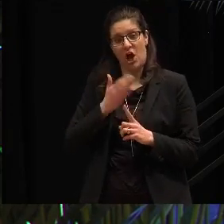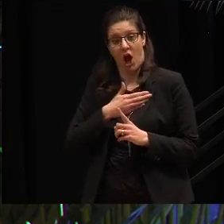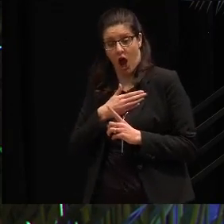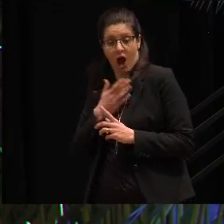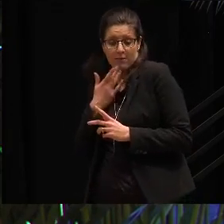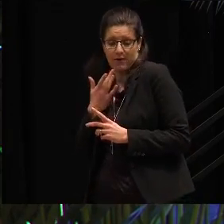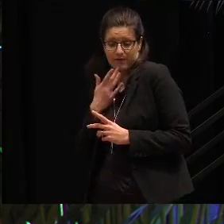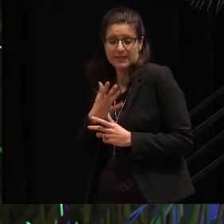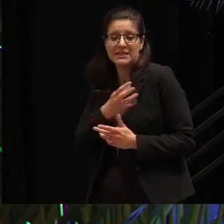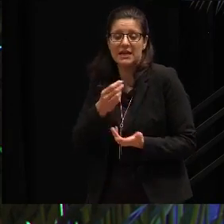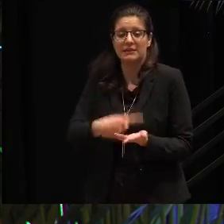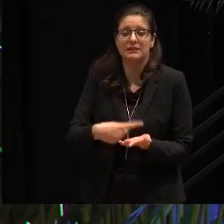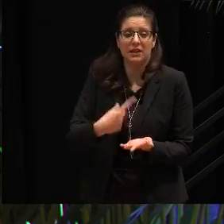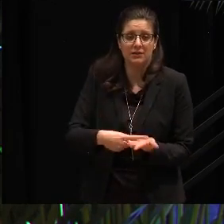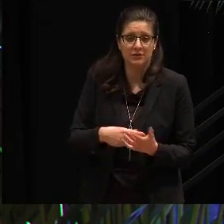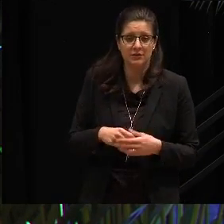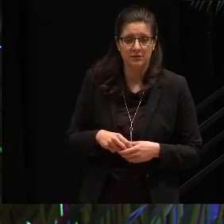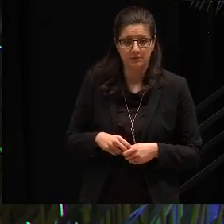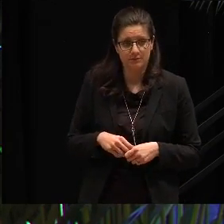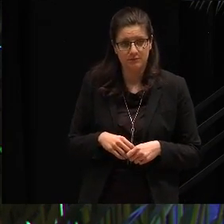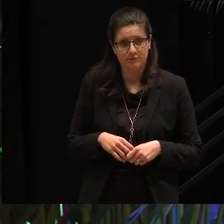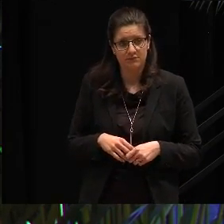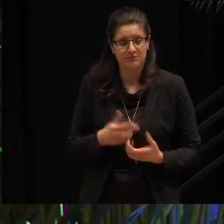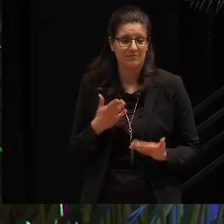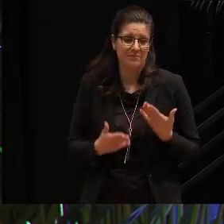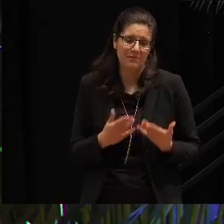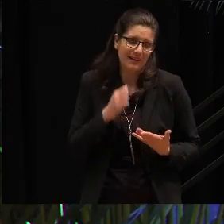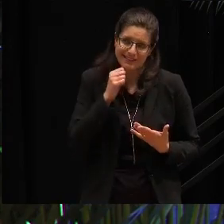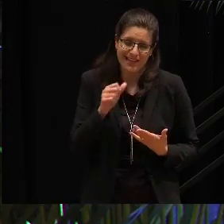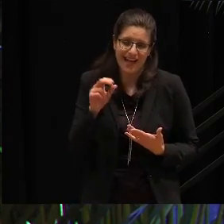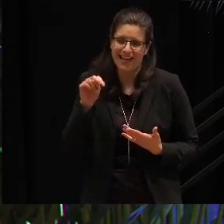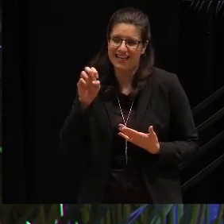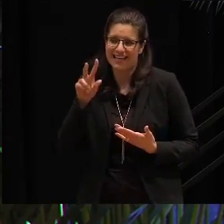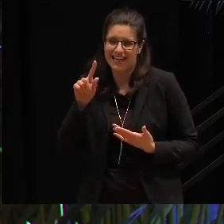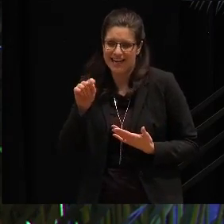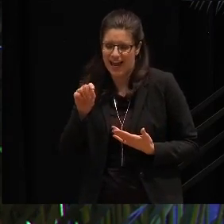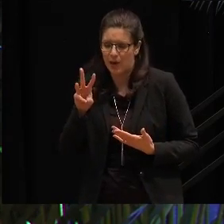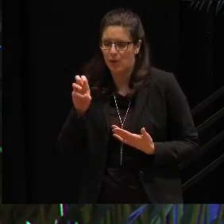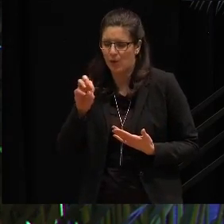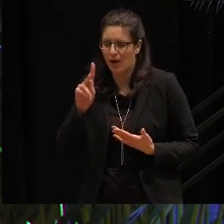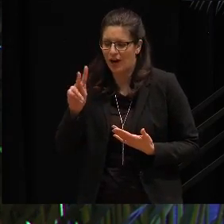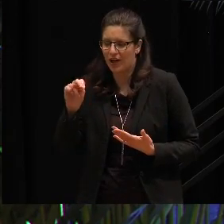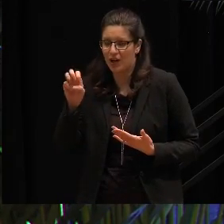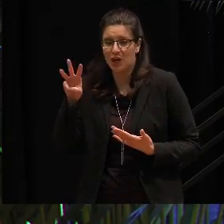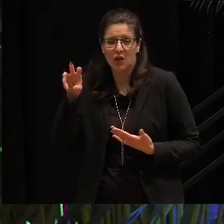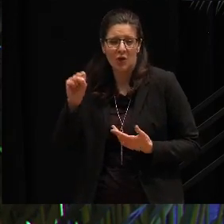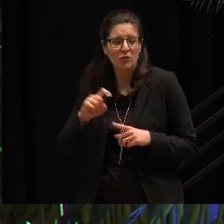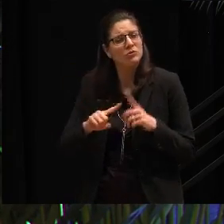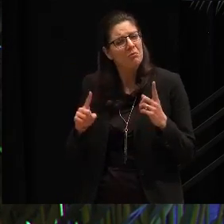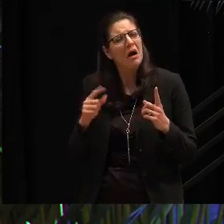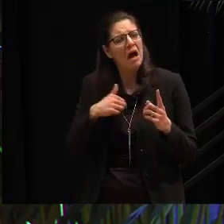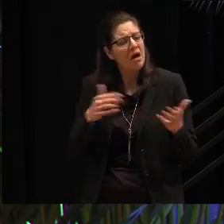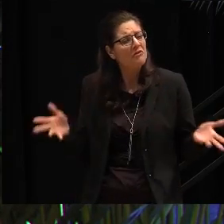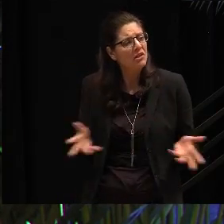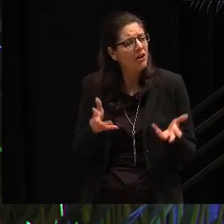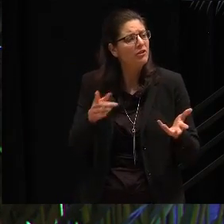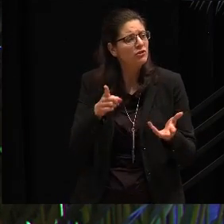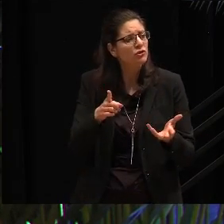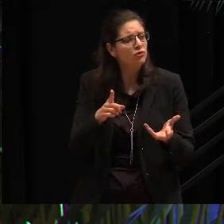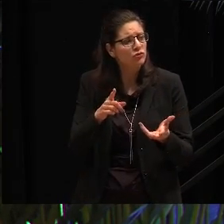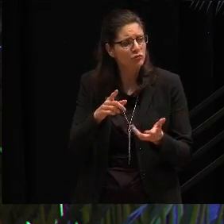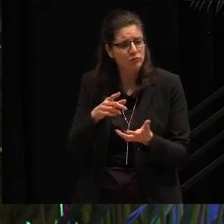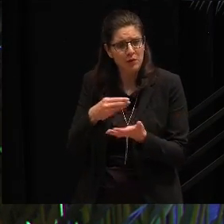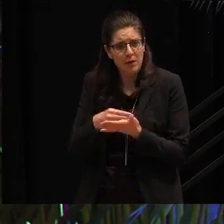able to have a discussion. And while maybe it's not network news any longer, but I'd encourage you to, you know, subscribe to your